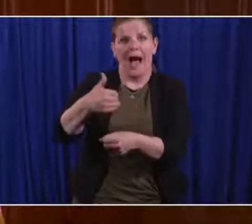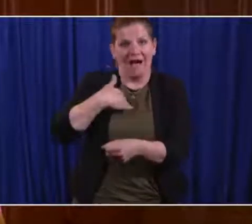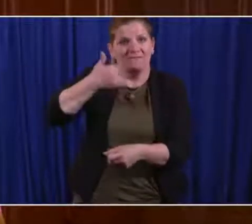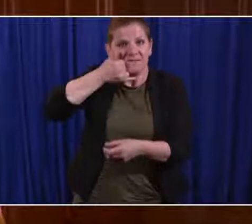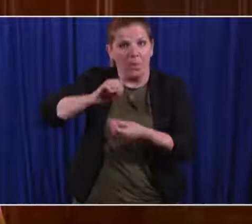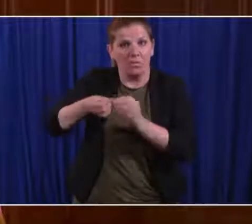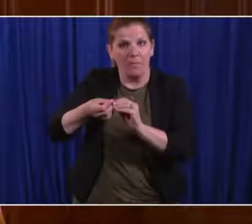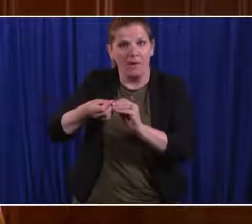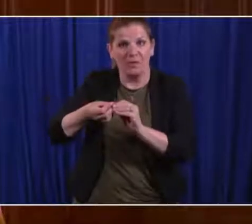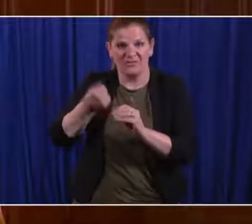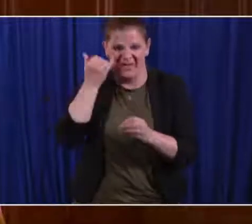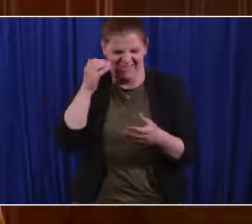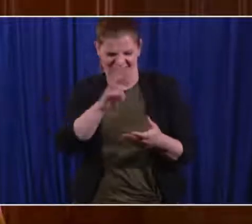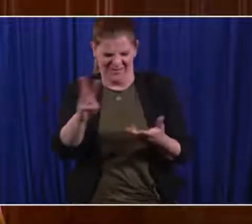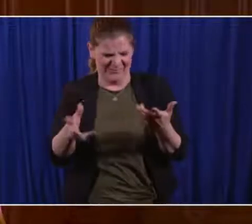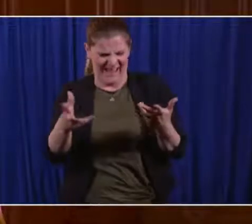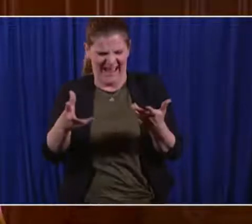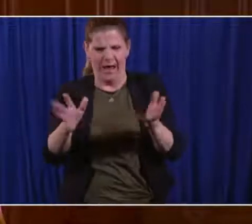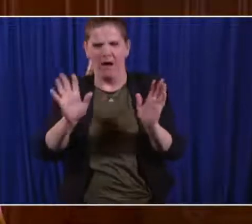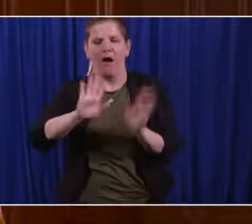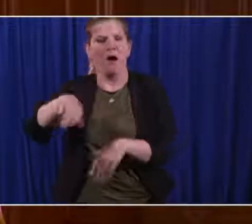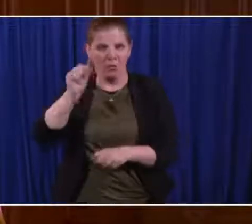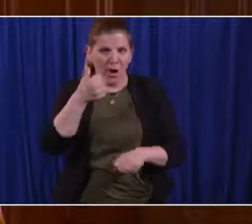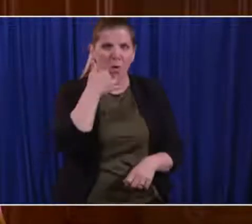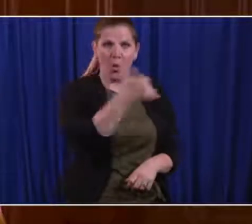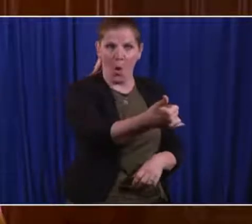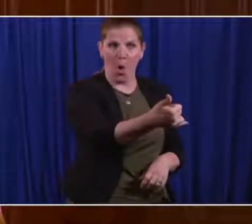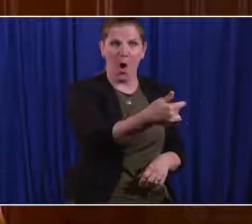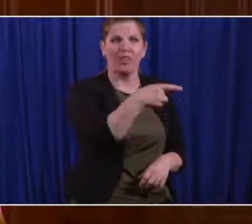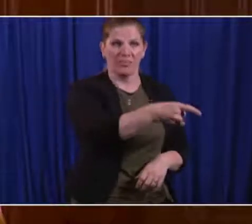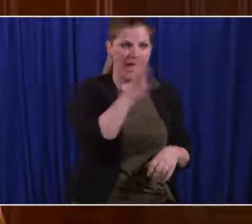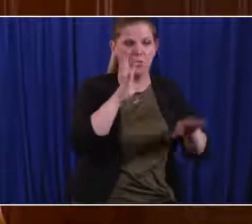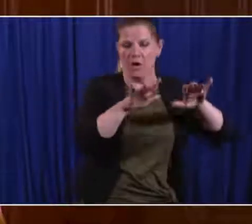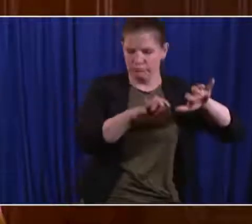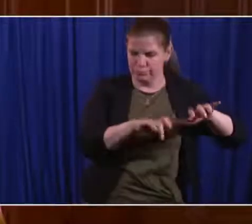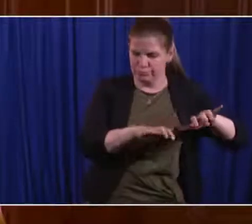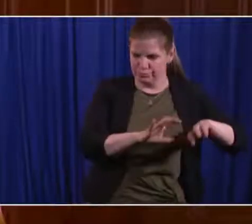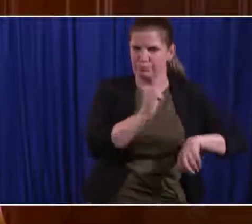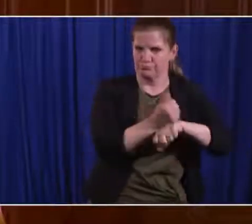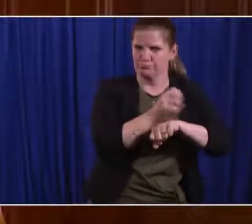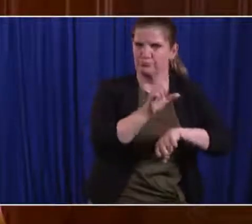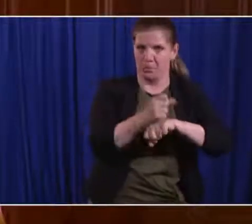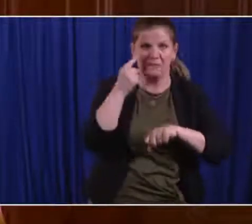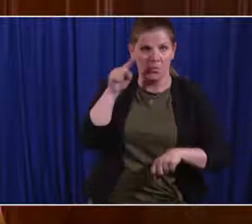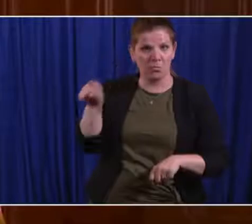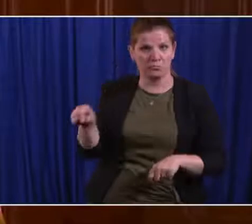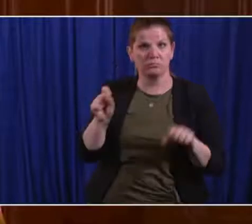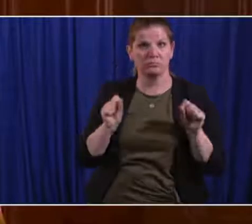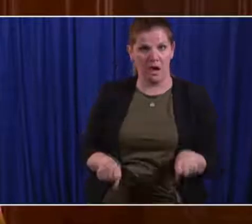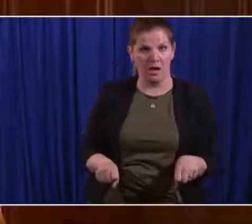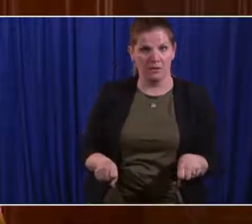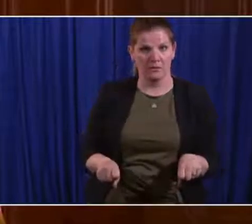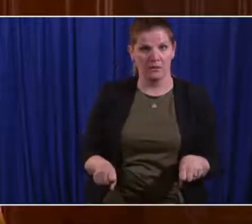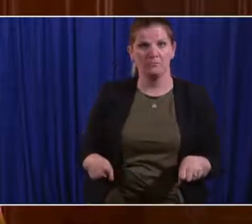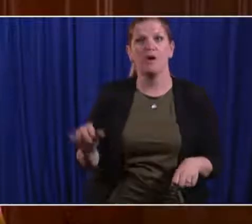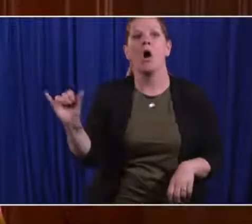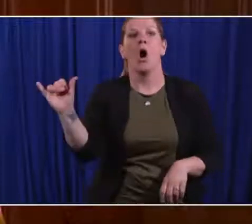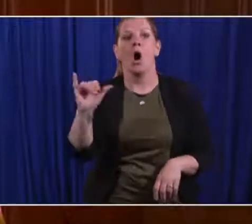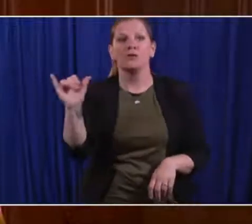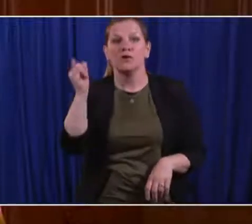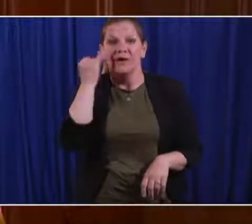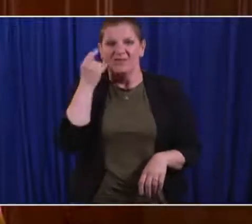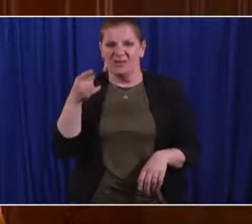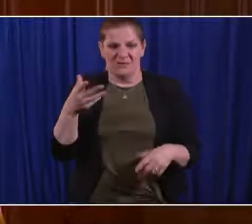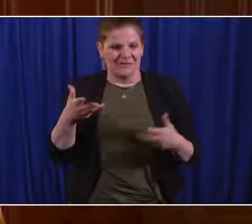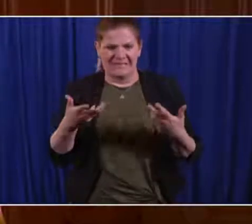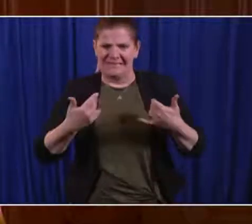and they will schedule an appointment for you. Beyond that, though, if you need help scheduling an appointment,